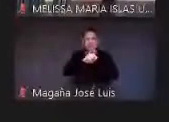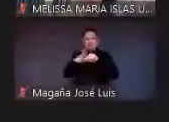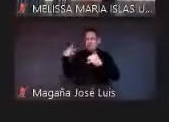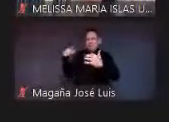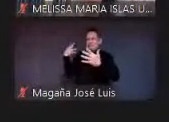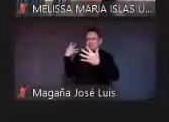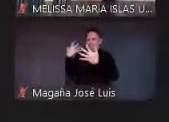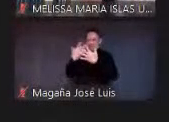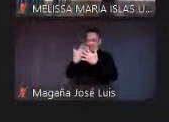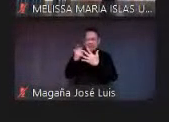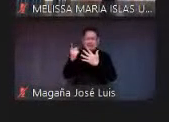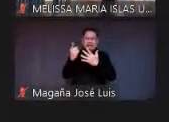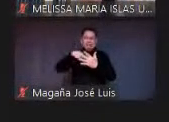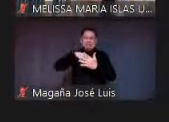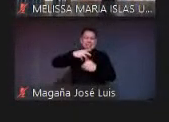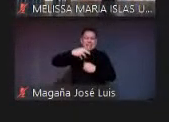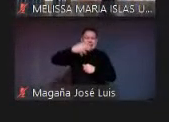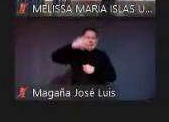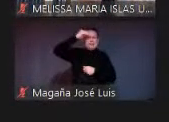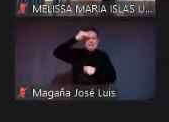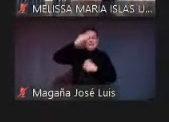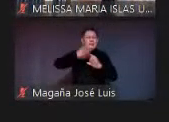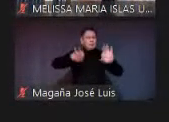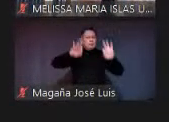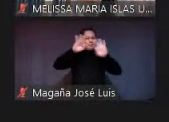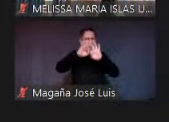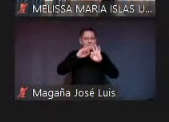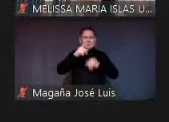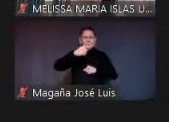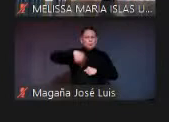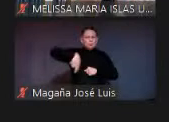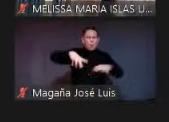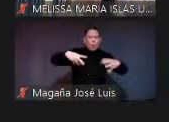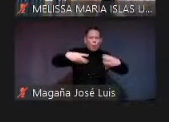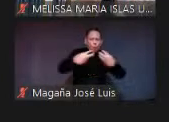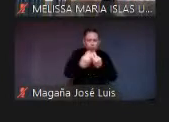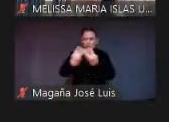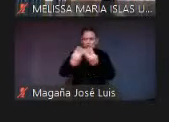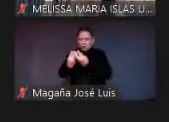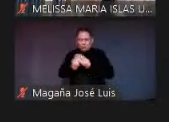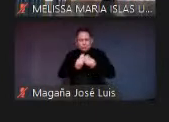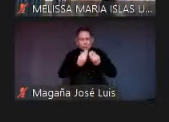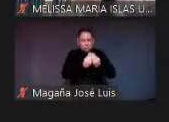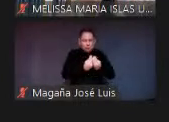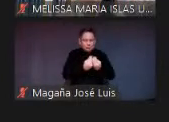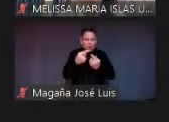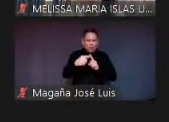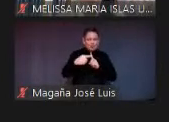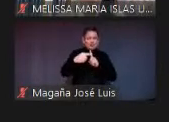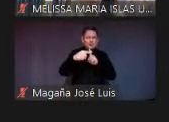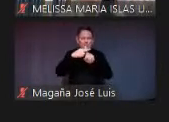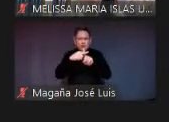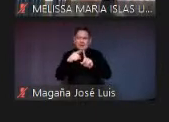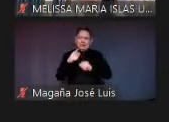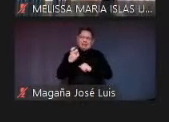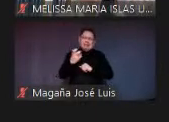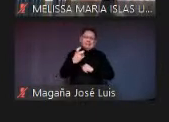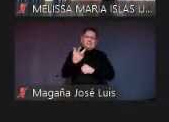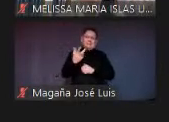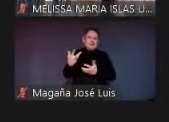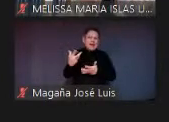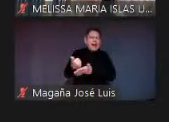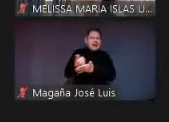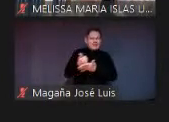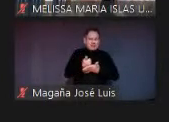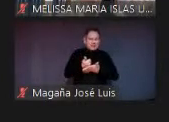important to remain together. We need to have sources of collaboration, and the whole is more